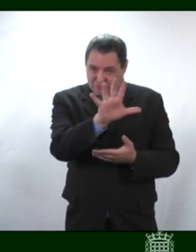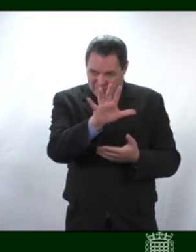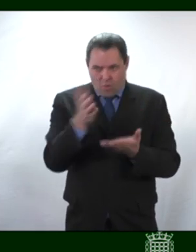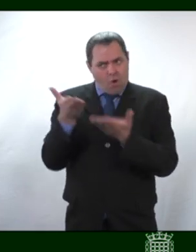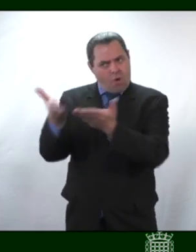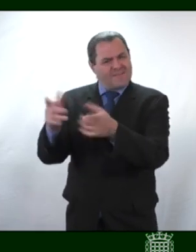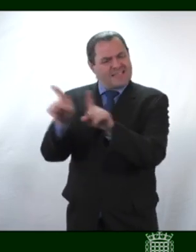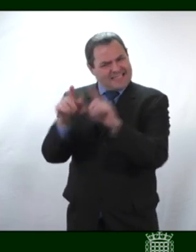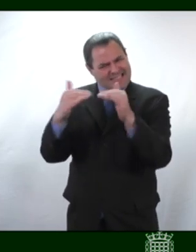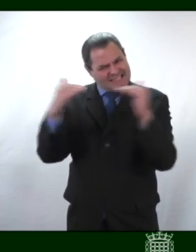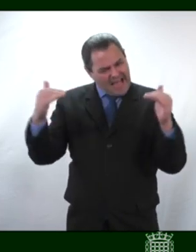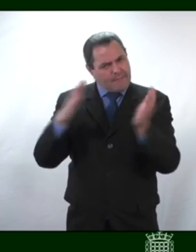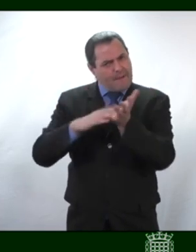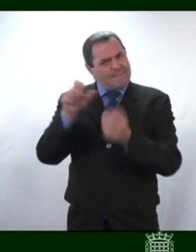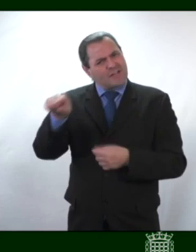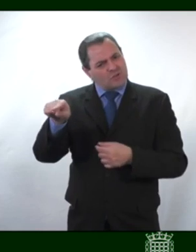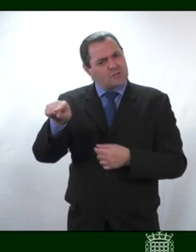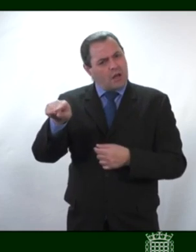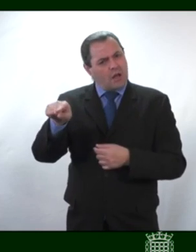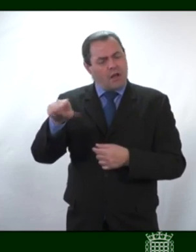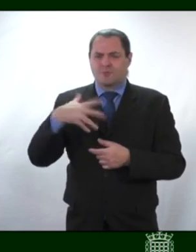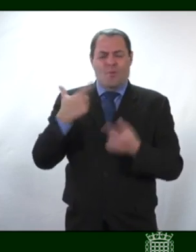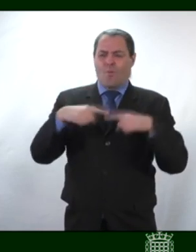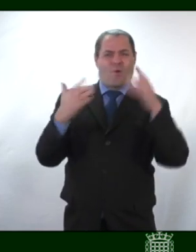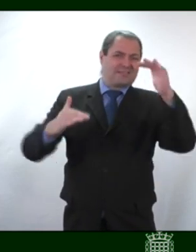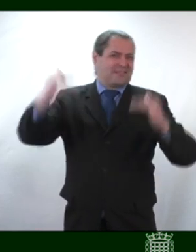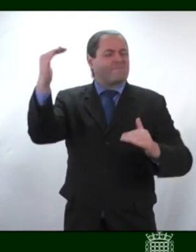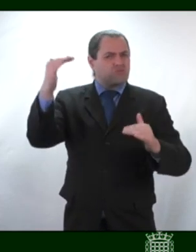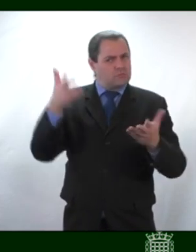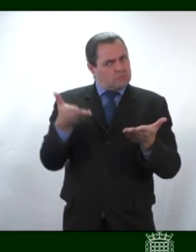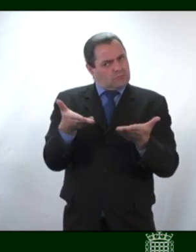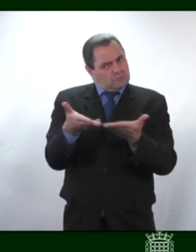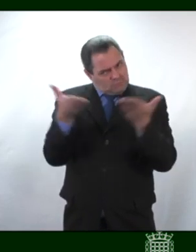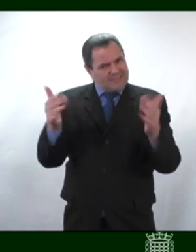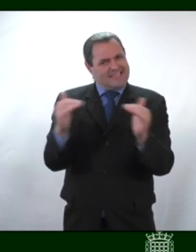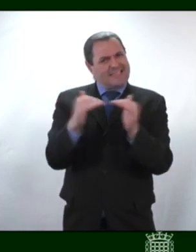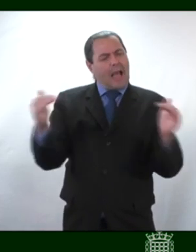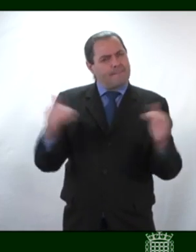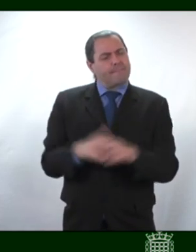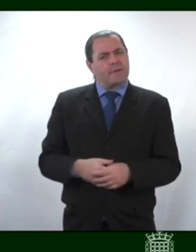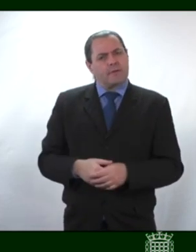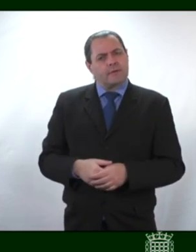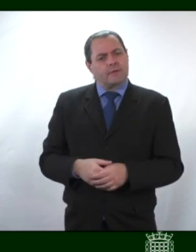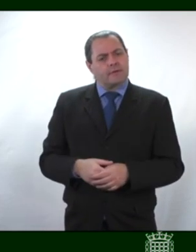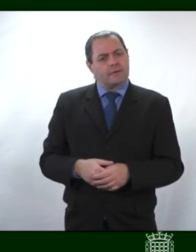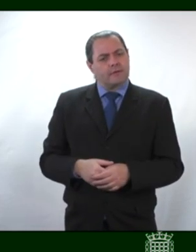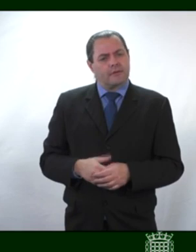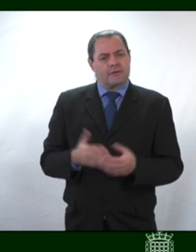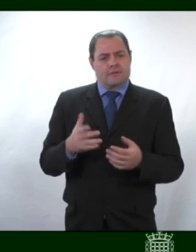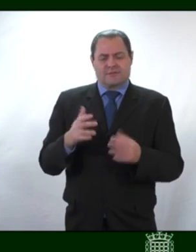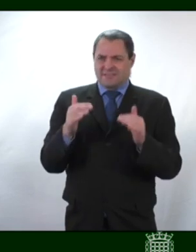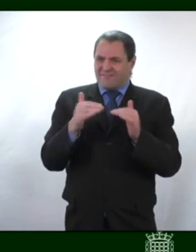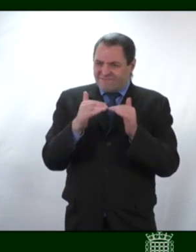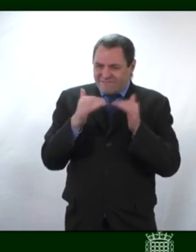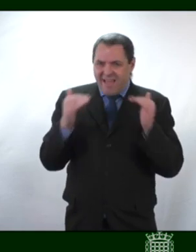evening, are equivalent to the proposals that were made for Lancashire, and it is only fair between different